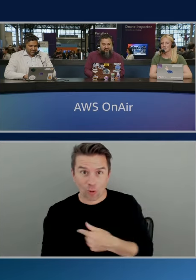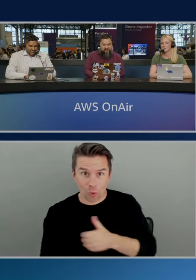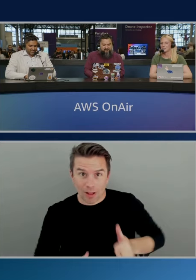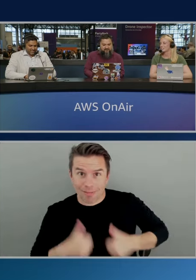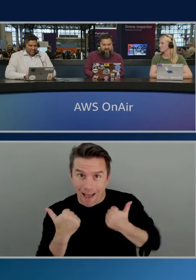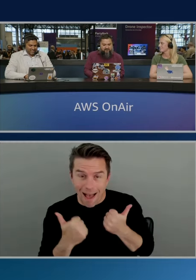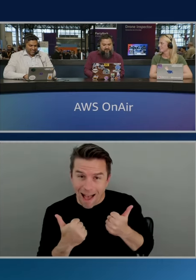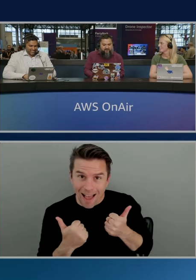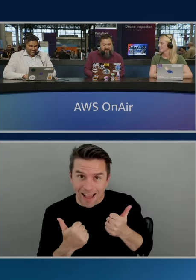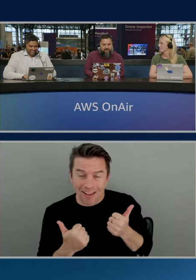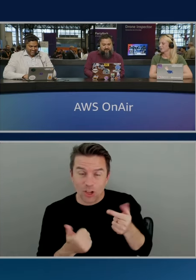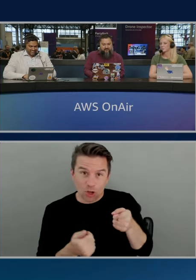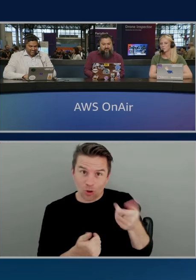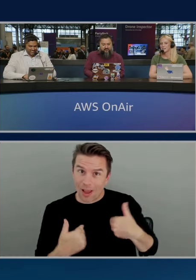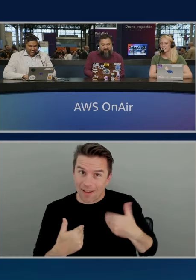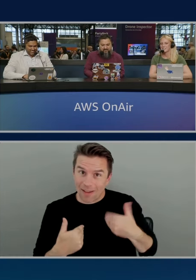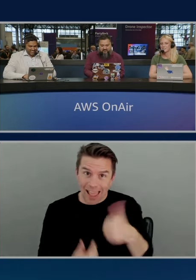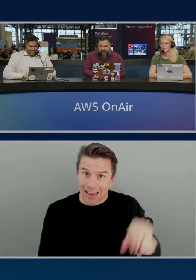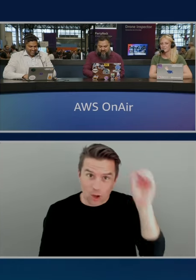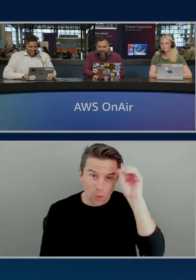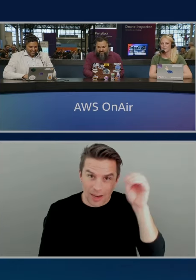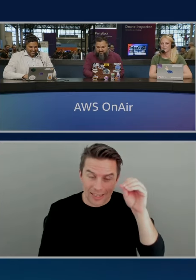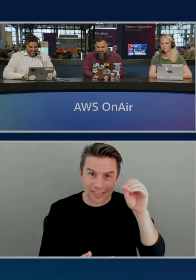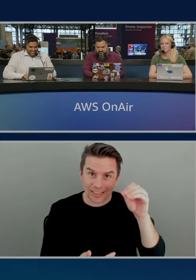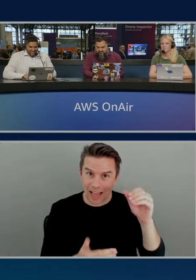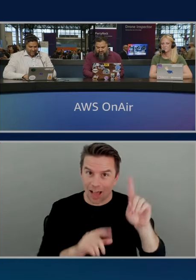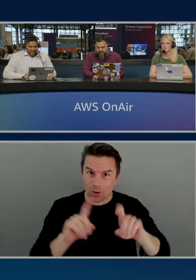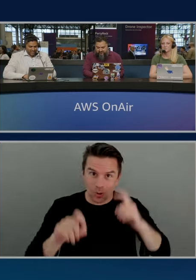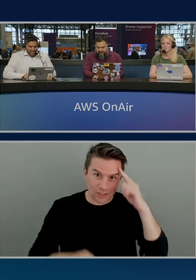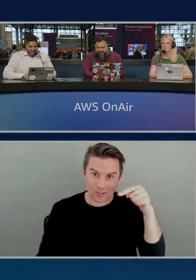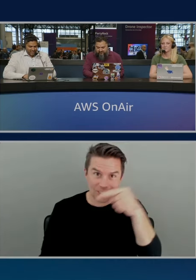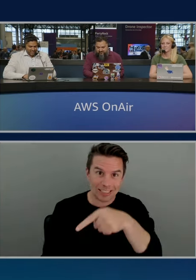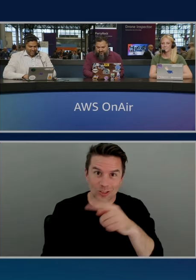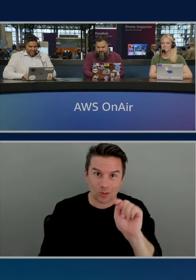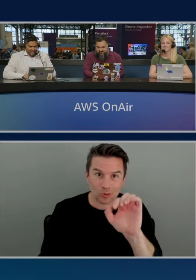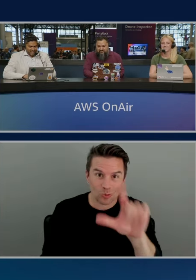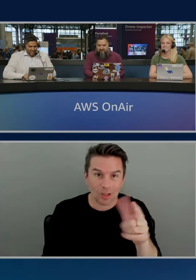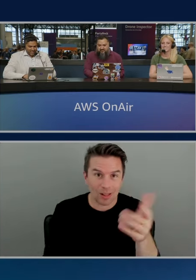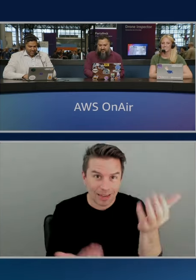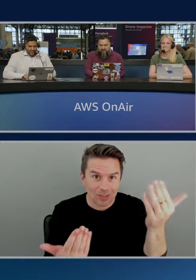any opinions on what we should be asking. Yeah. Right, let's see. I will